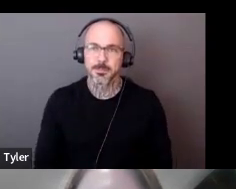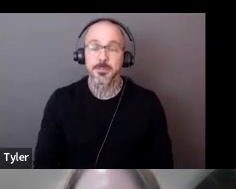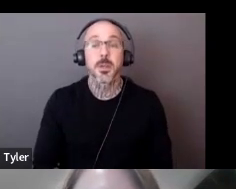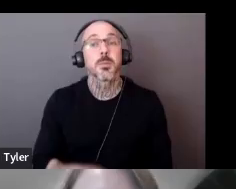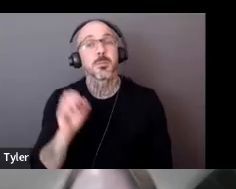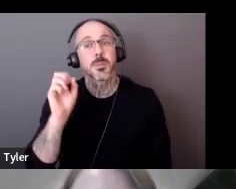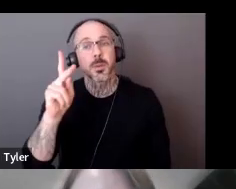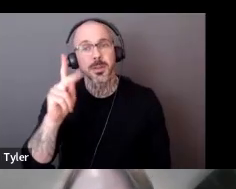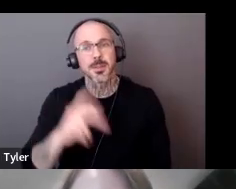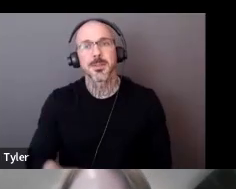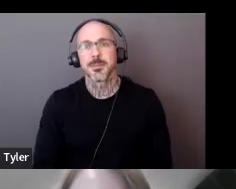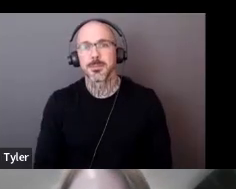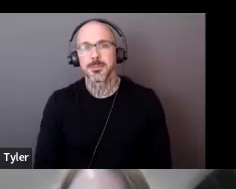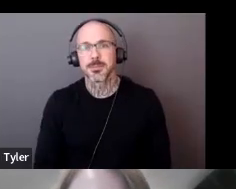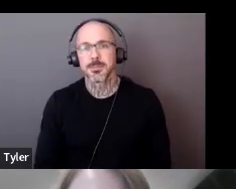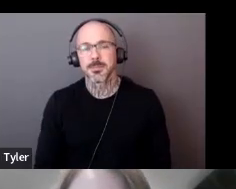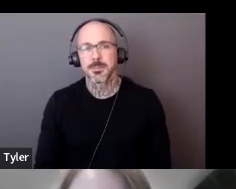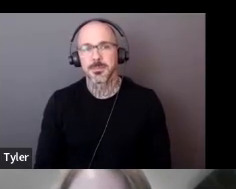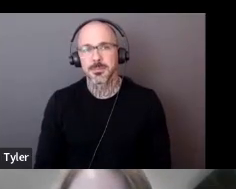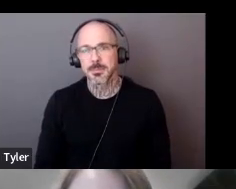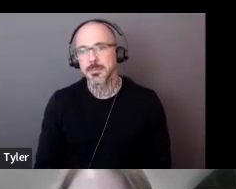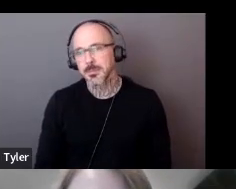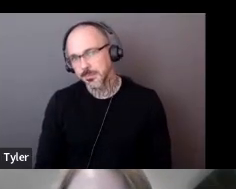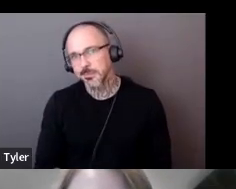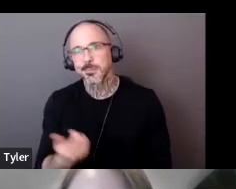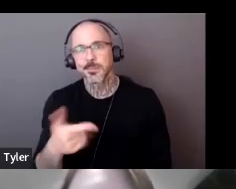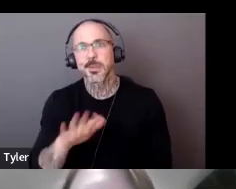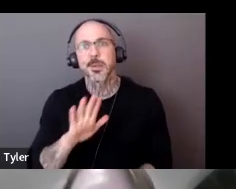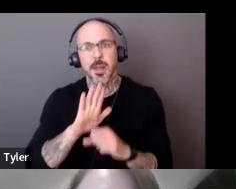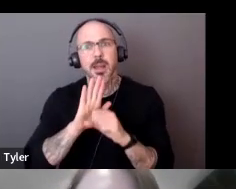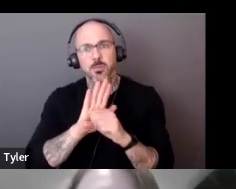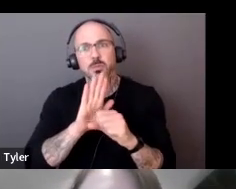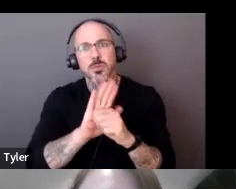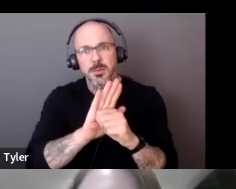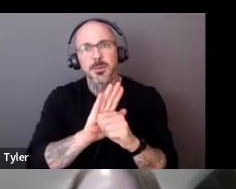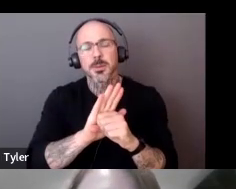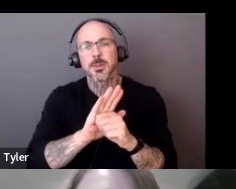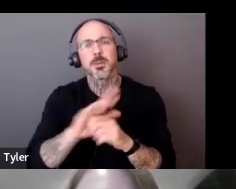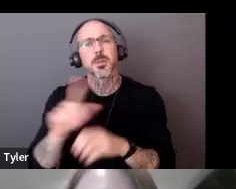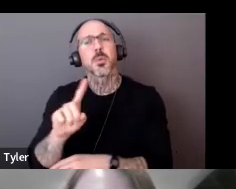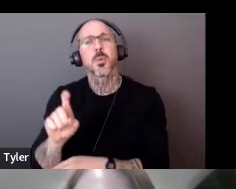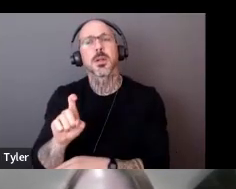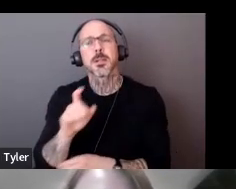Okay, I'm trying to make a contribution towards the advocacy. The question you asked,